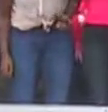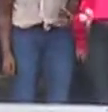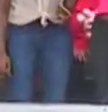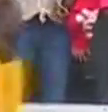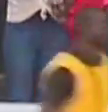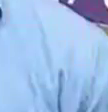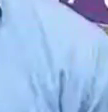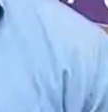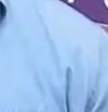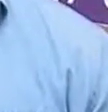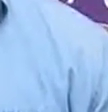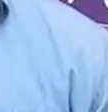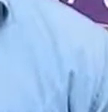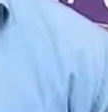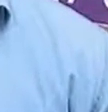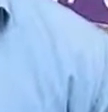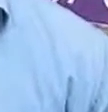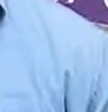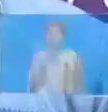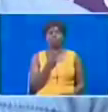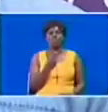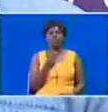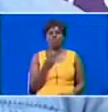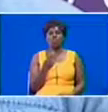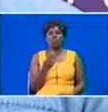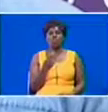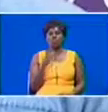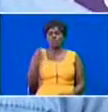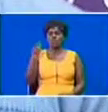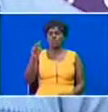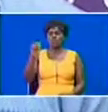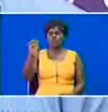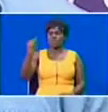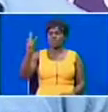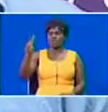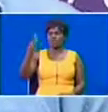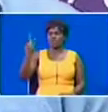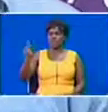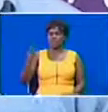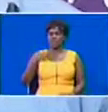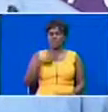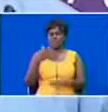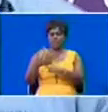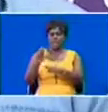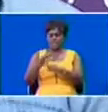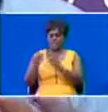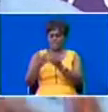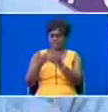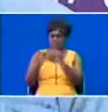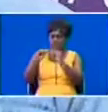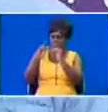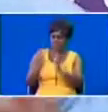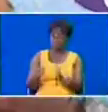We will be going to the unions, rugby unions in New Zealand, and have them send over not only coaches, but